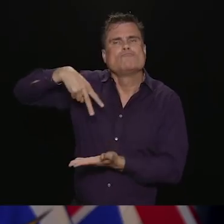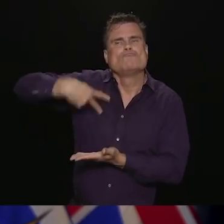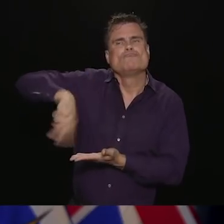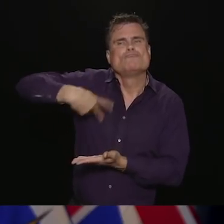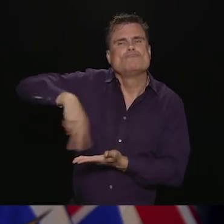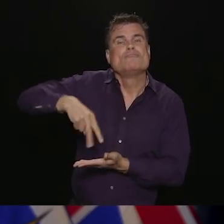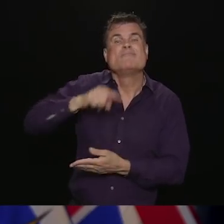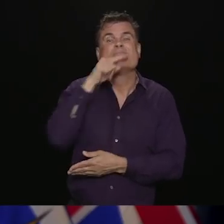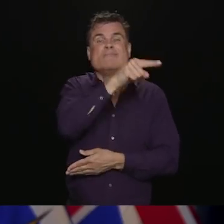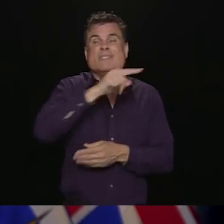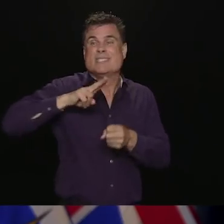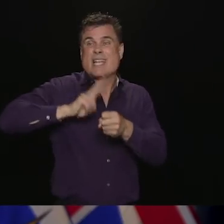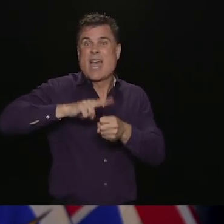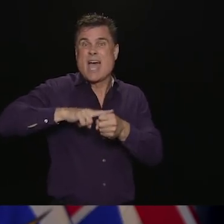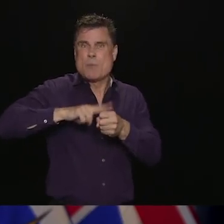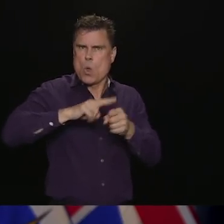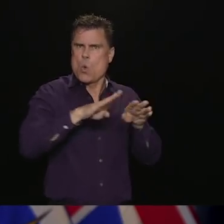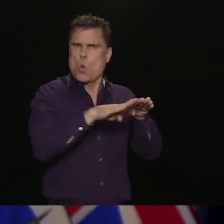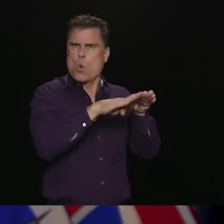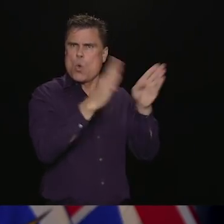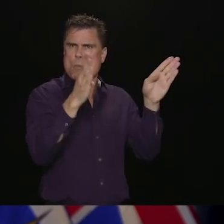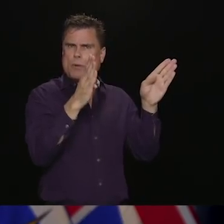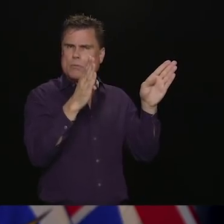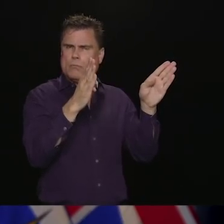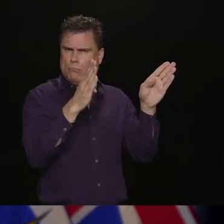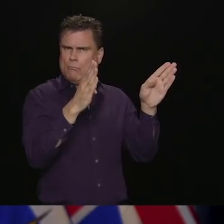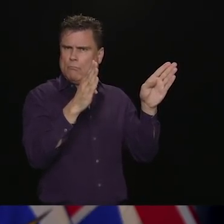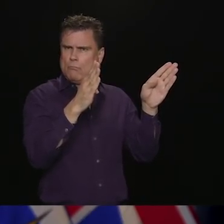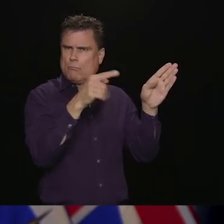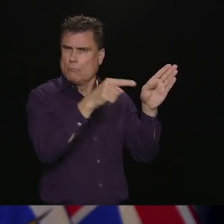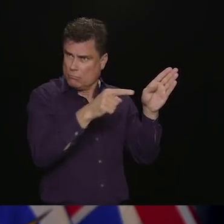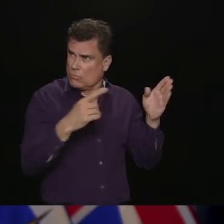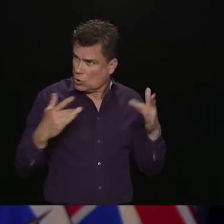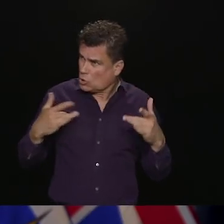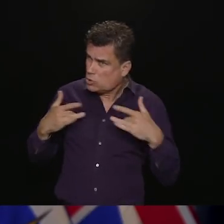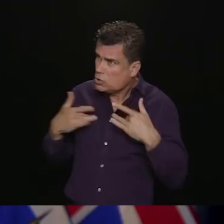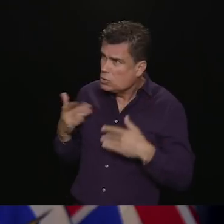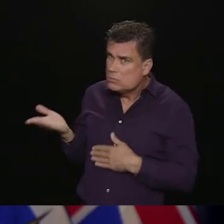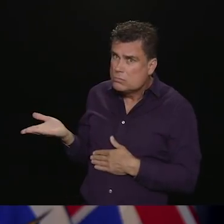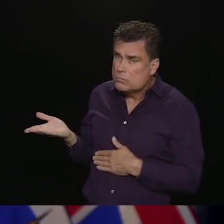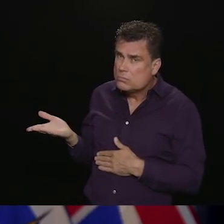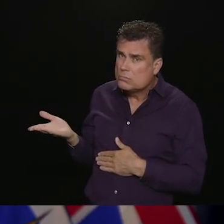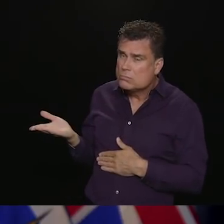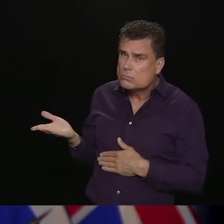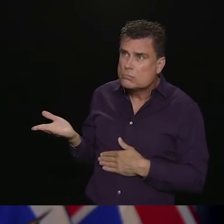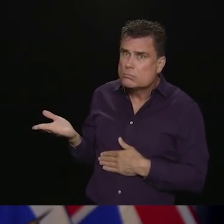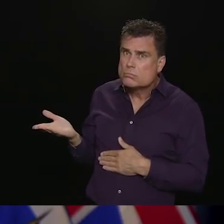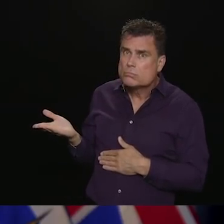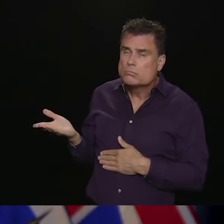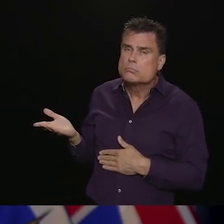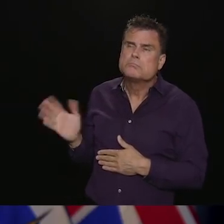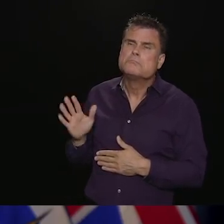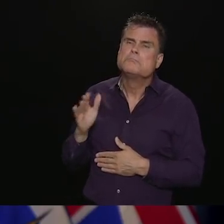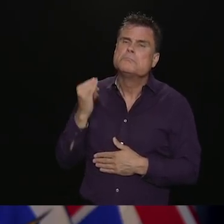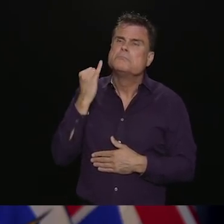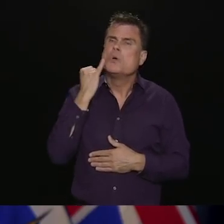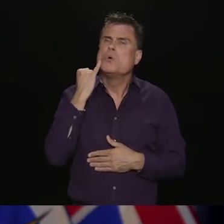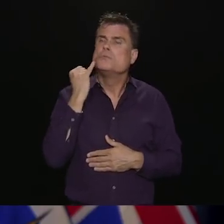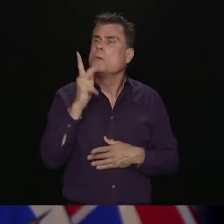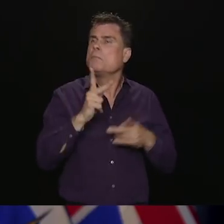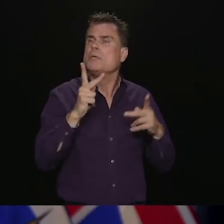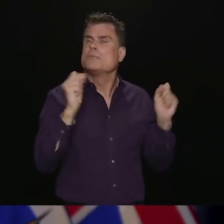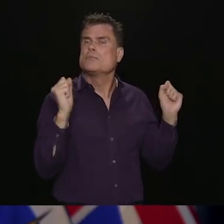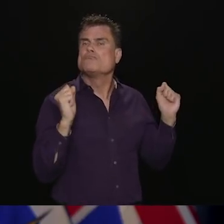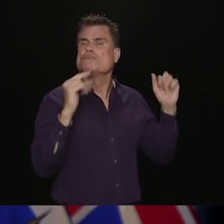that concern you when they're grappling with issues around things like socially distanced dancing or dancing around their tables, potentially